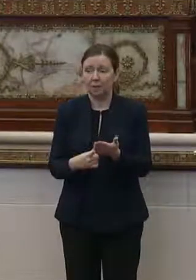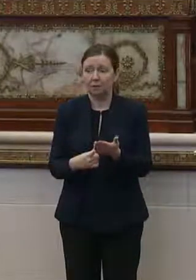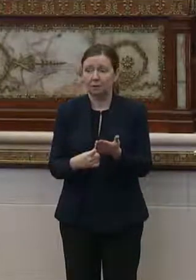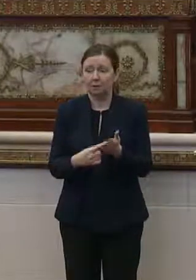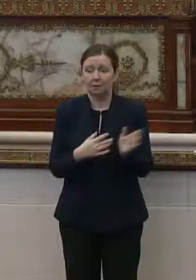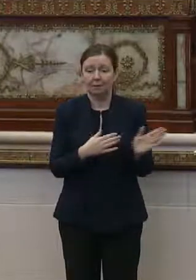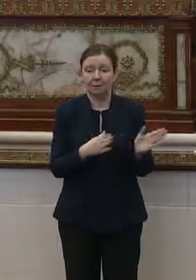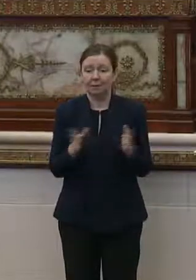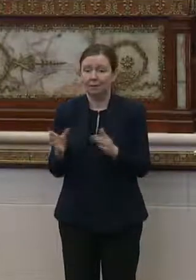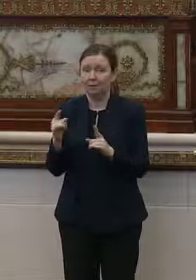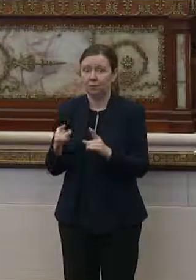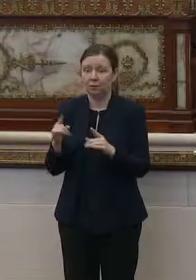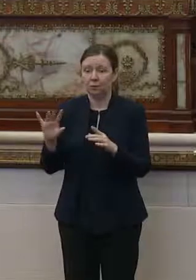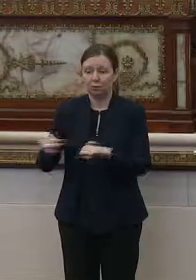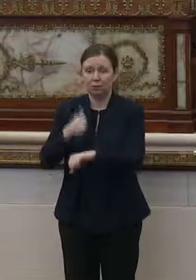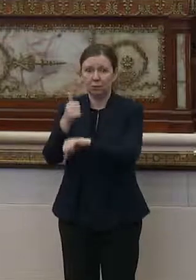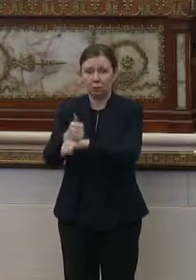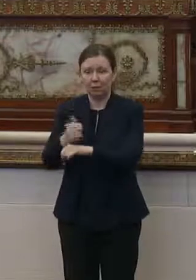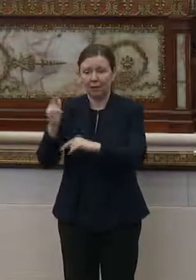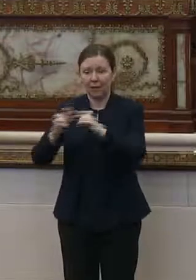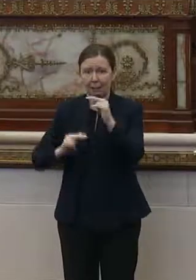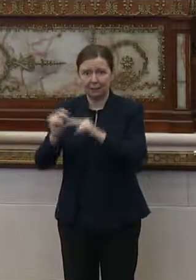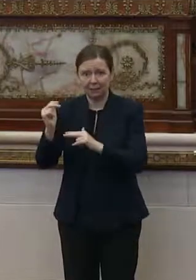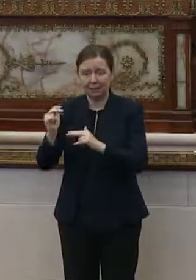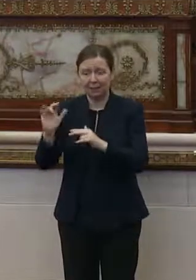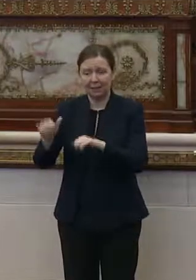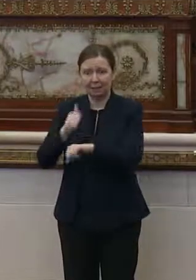pivot towards restoring and building and